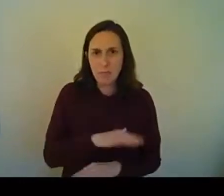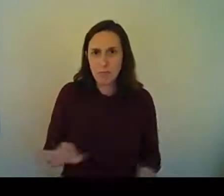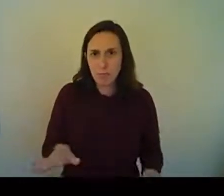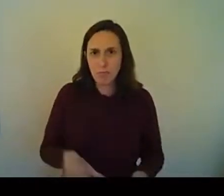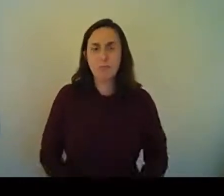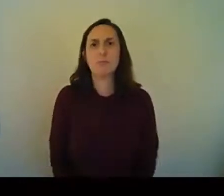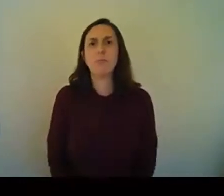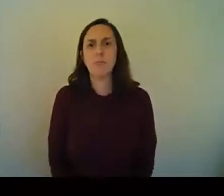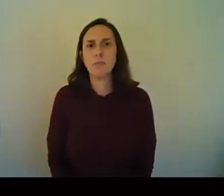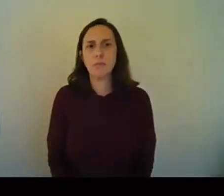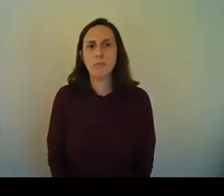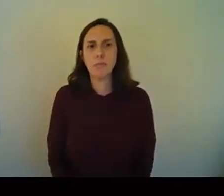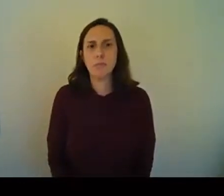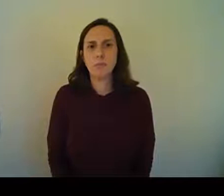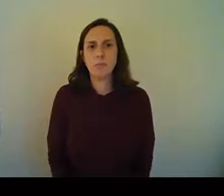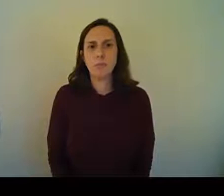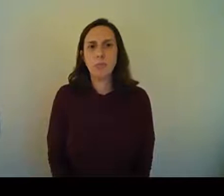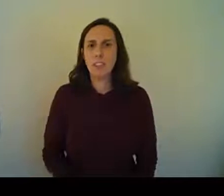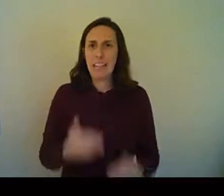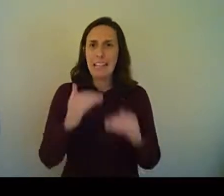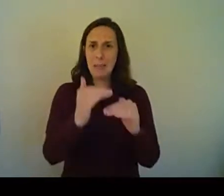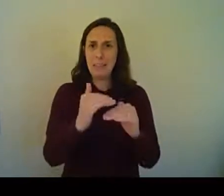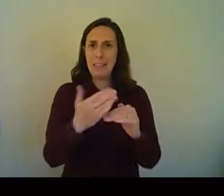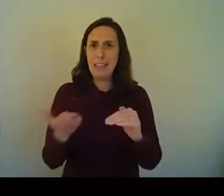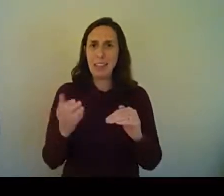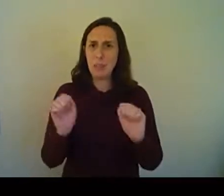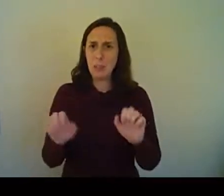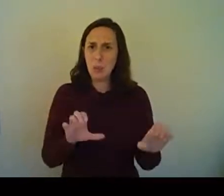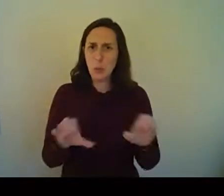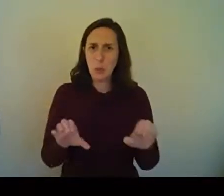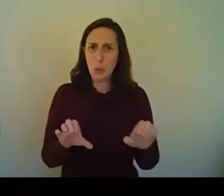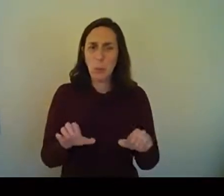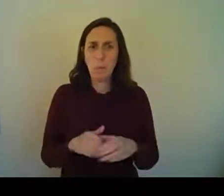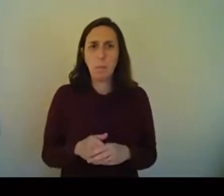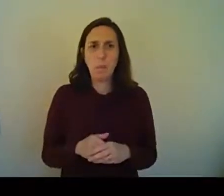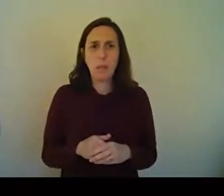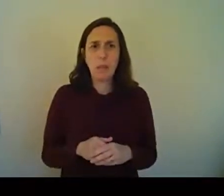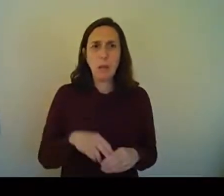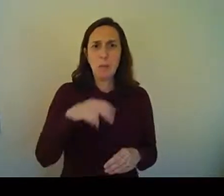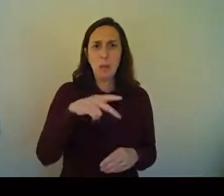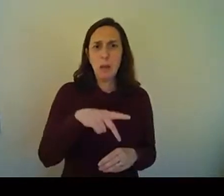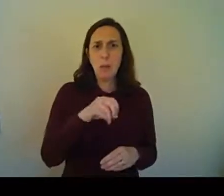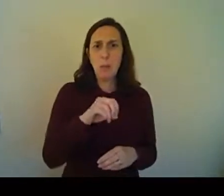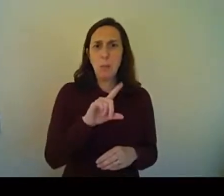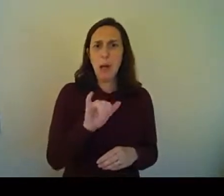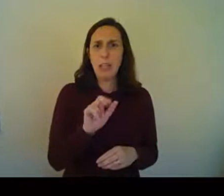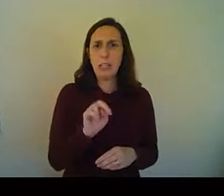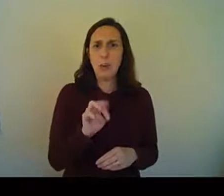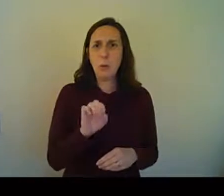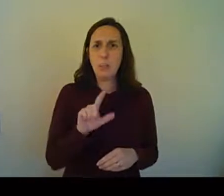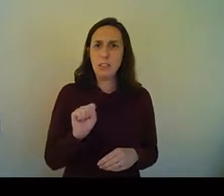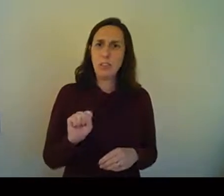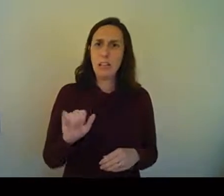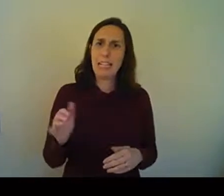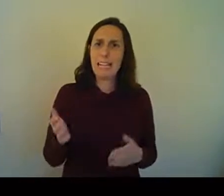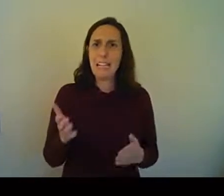And that limited the things we could do, but the polynomials are fairly powerful things. And so we looked at that subset. In